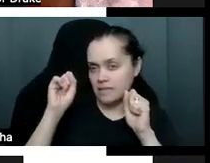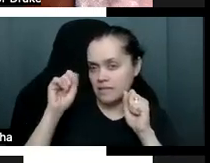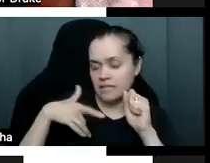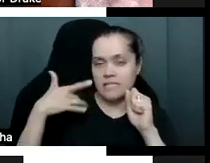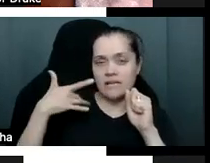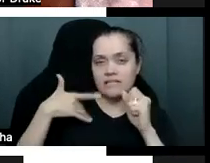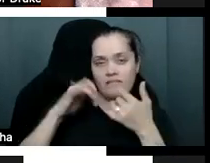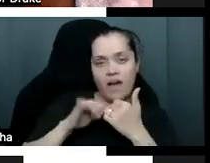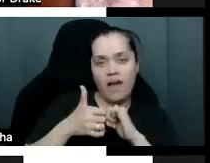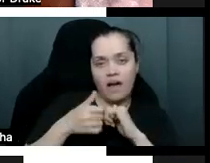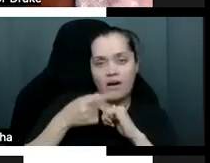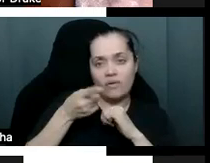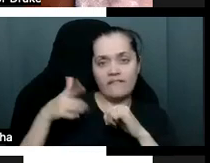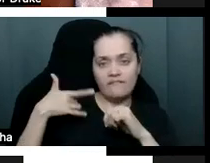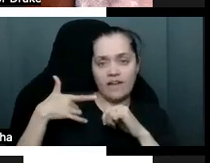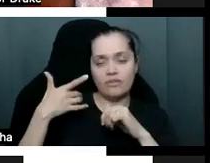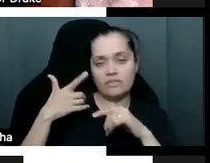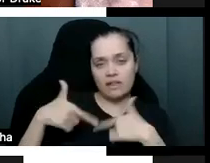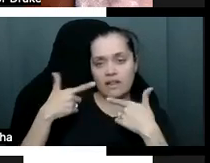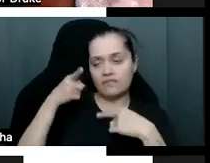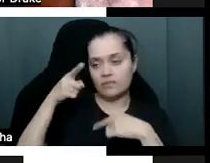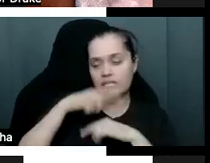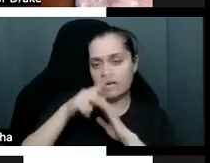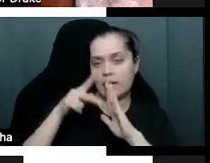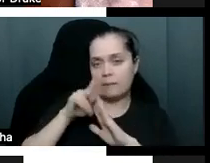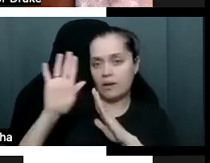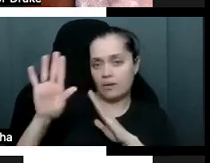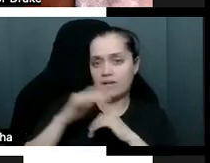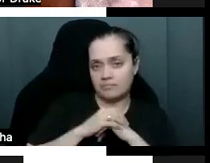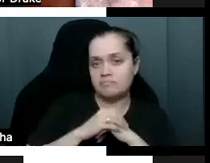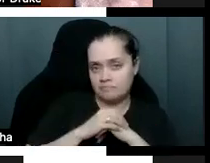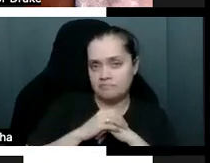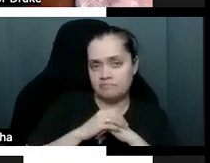sense of how it would feel to live in that place at that time.